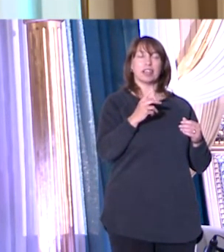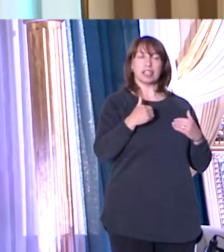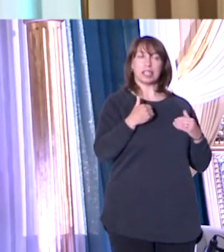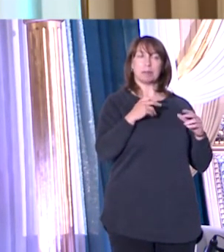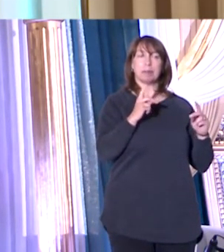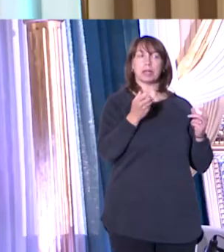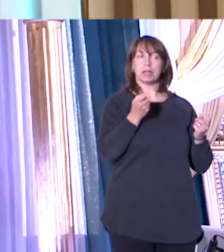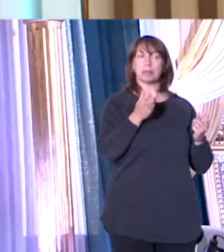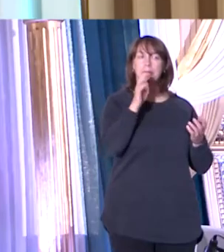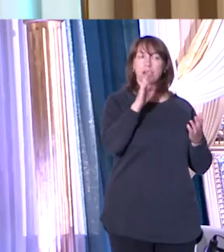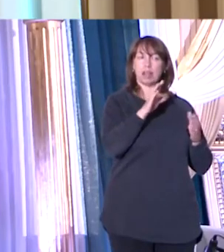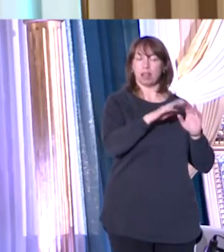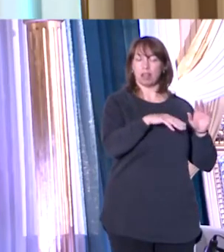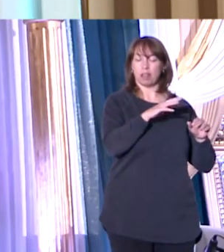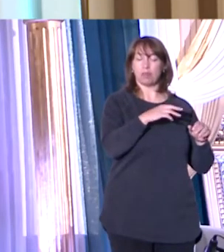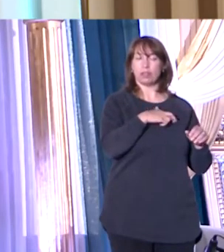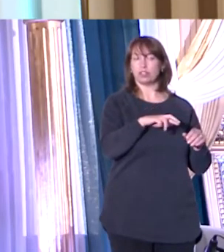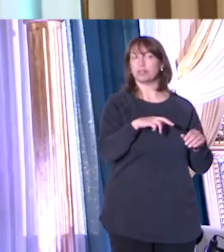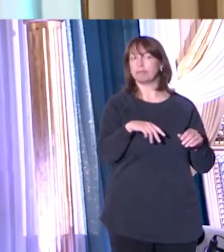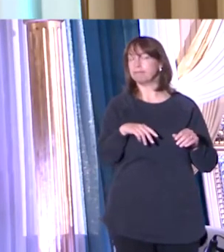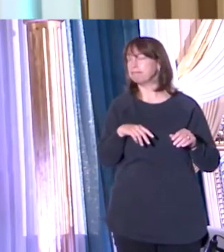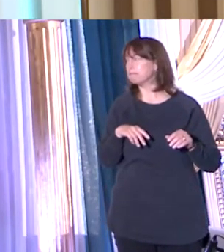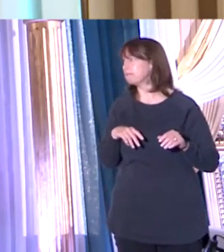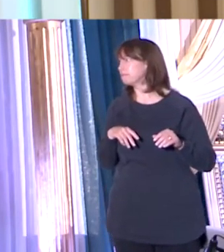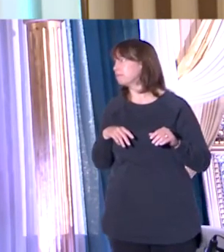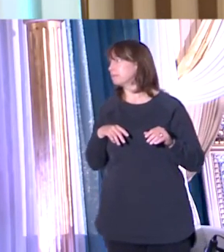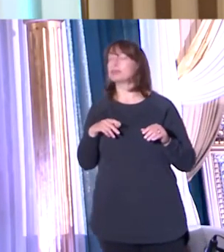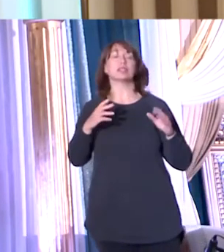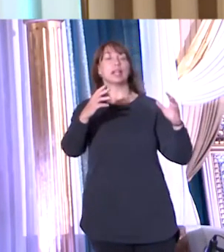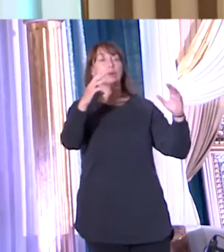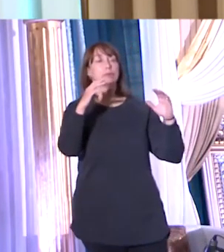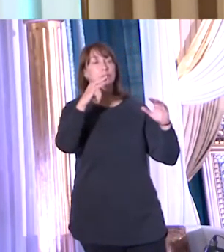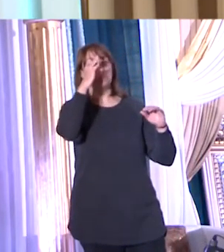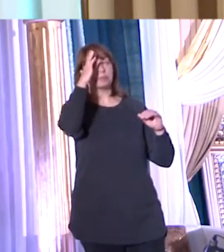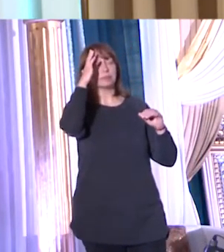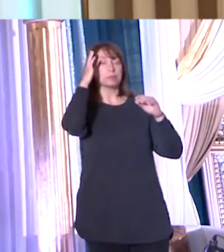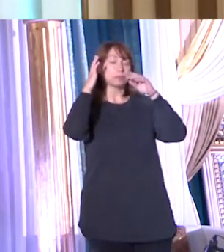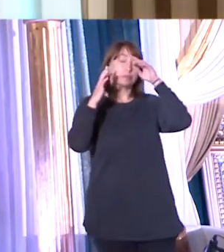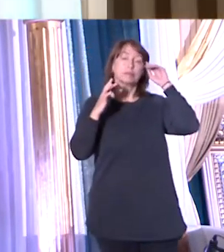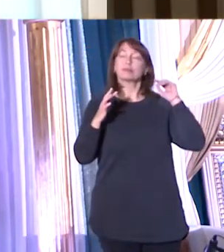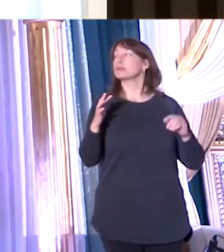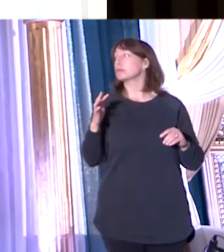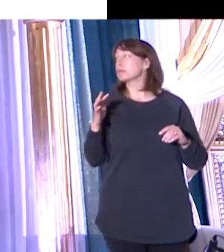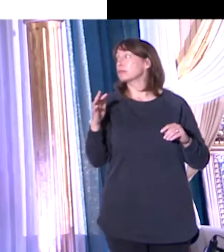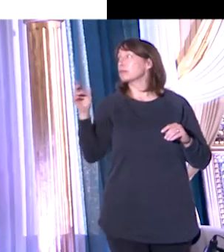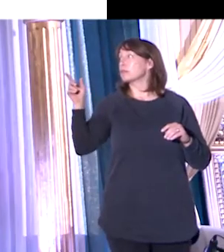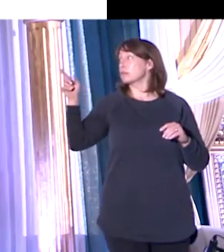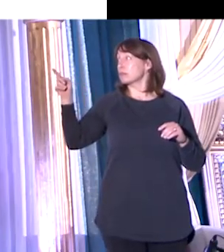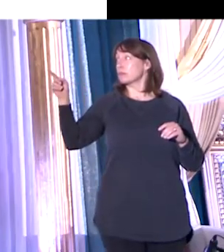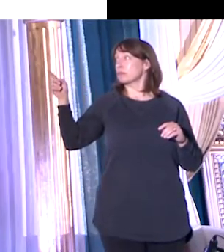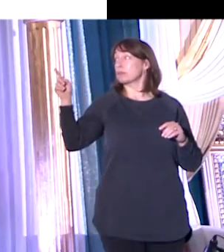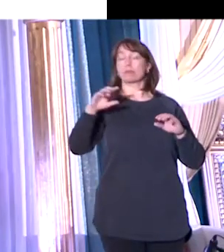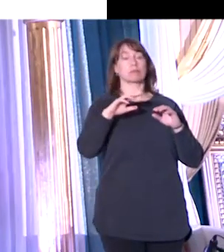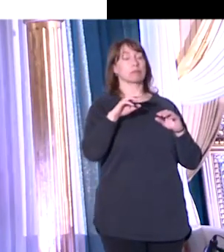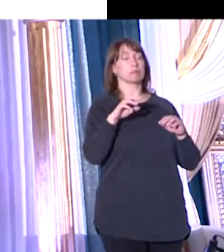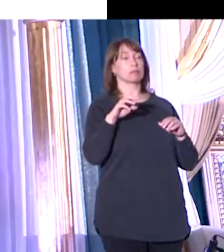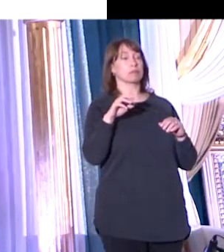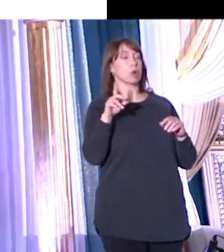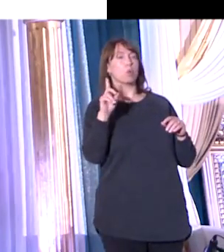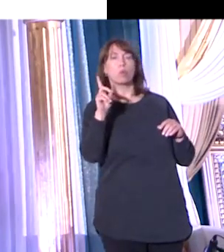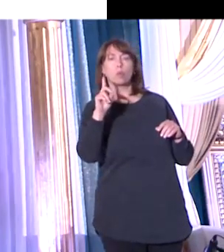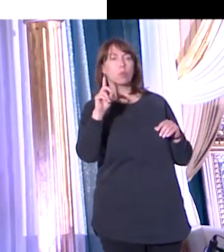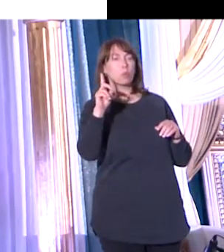What about sources of guidance as a Muslim? This is a question we asked in an open-ended format, so we could give people a chance to tell